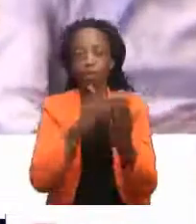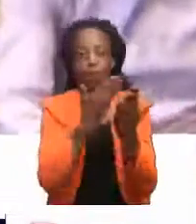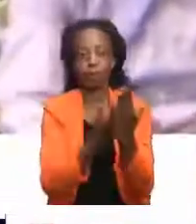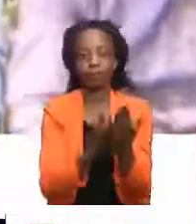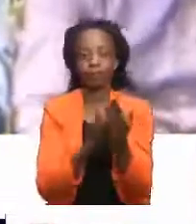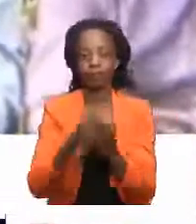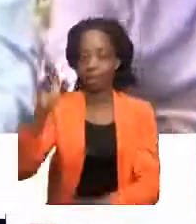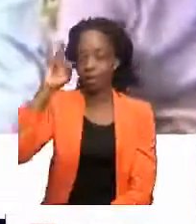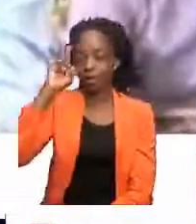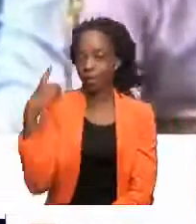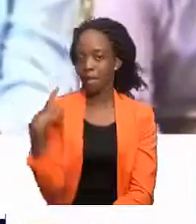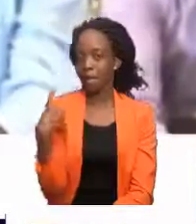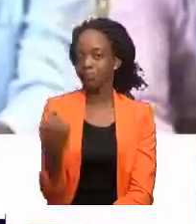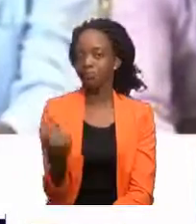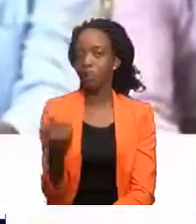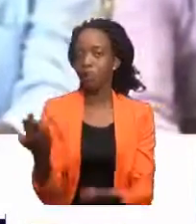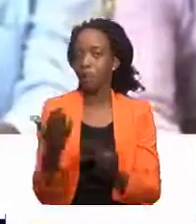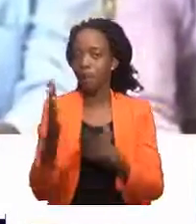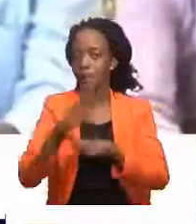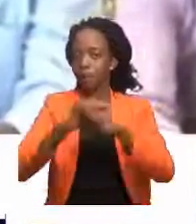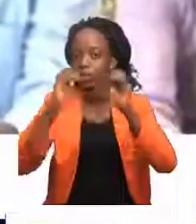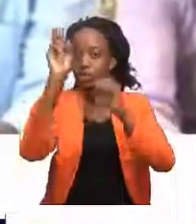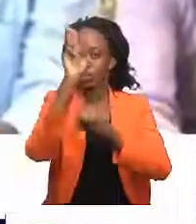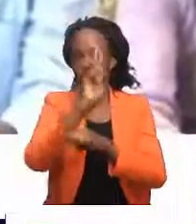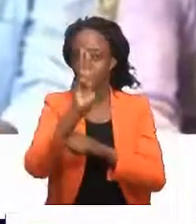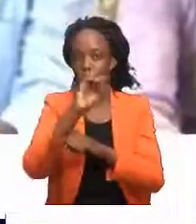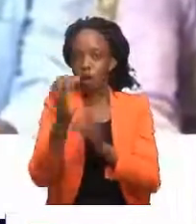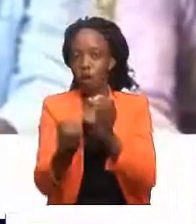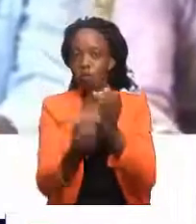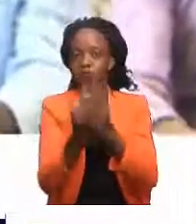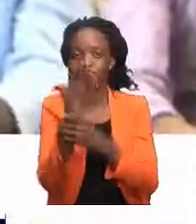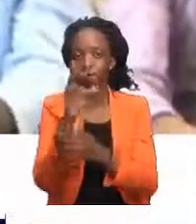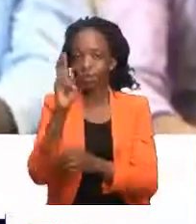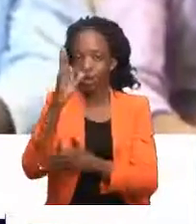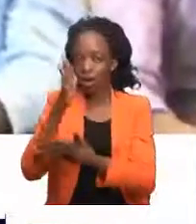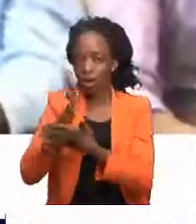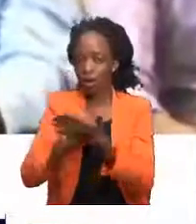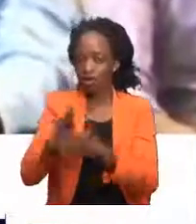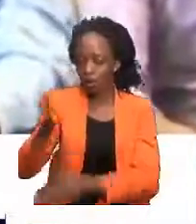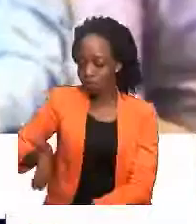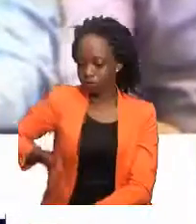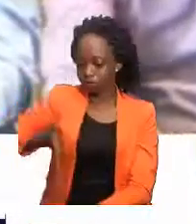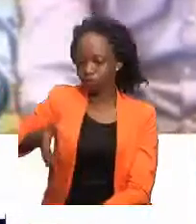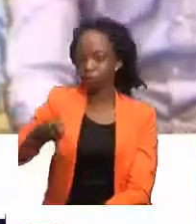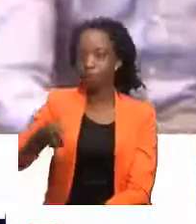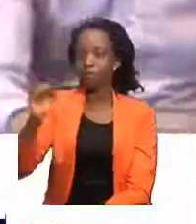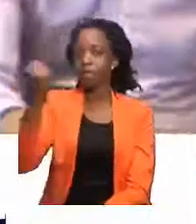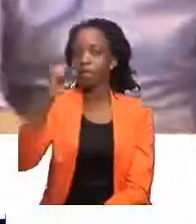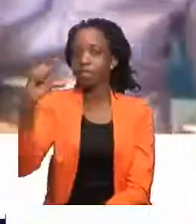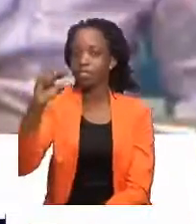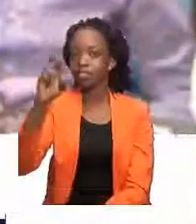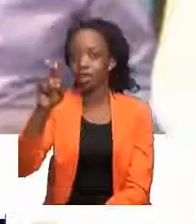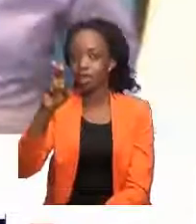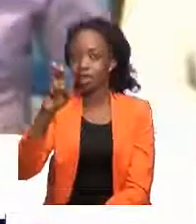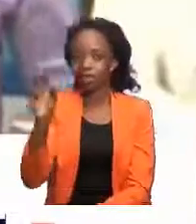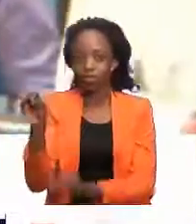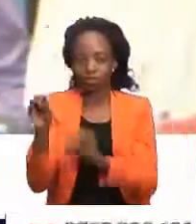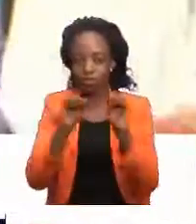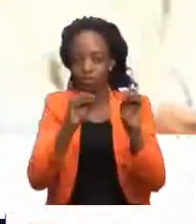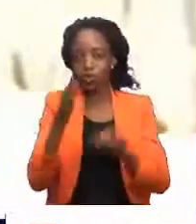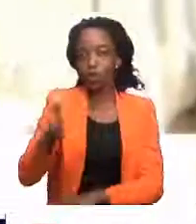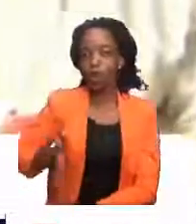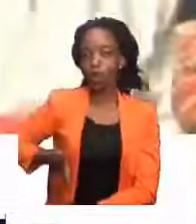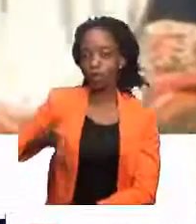Itakumbukwa ni hivi majuzi tu ambapo Rais Uhuru Kenyatta alizindua awamu ya pili ya reli hii ya SGR kuelekea Naivasha. Ndipo